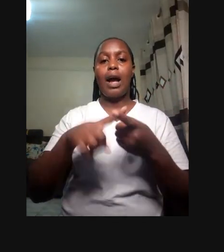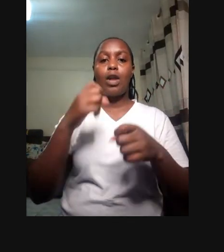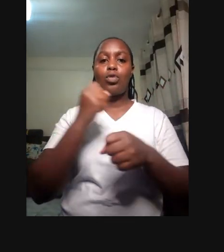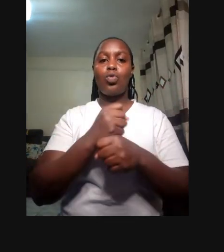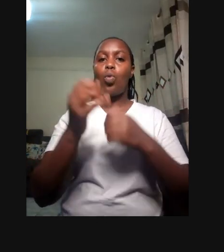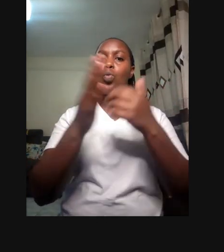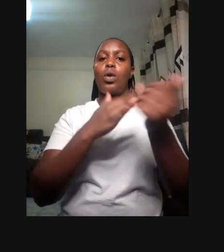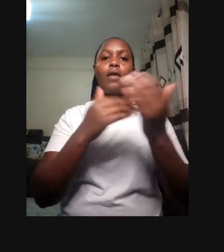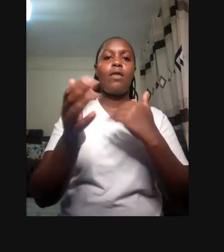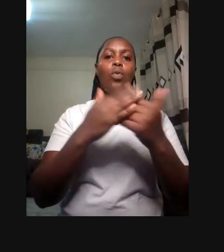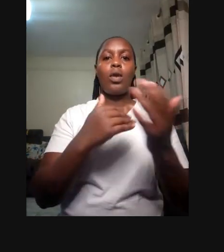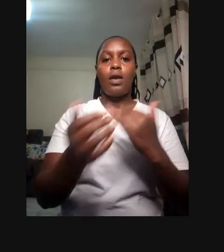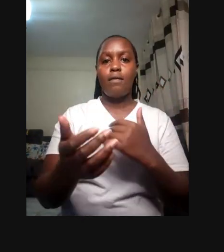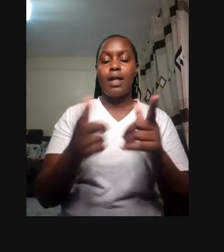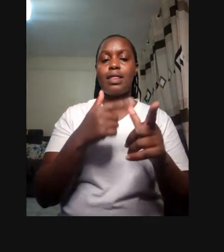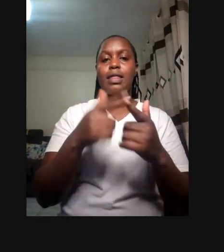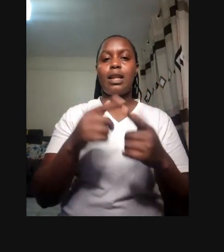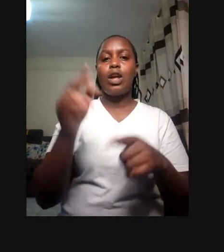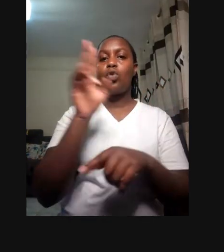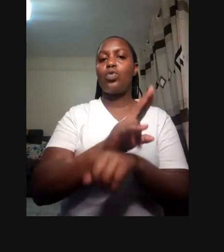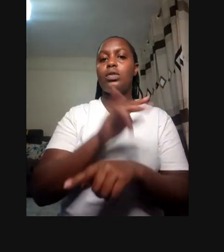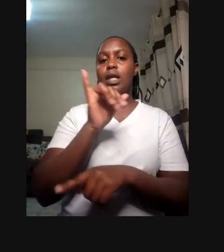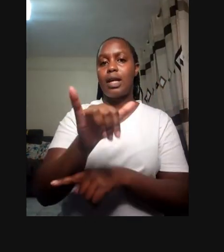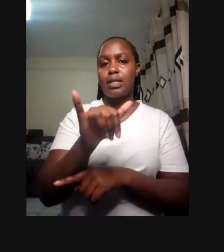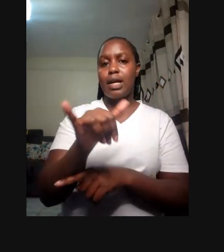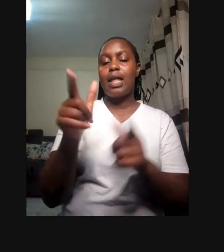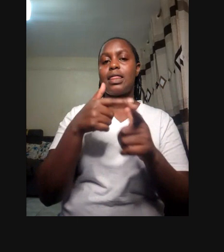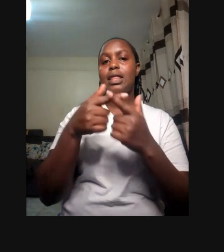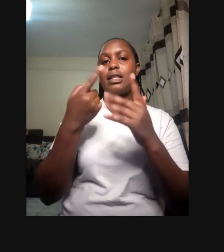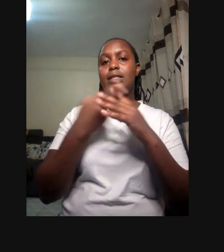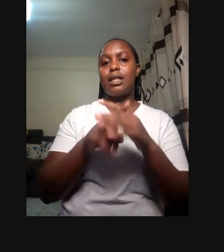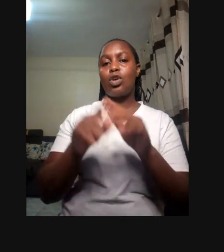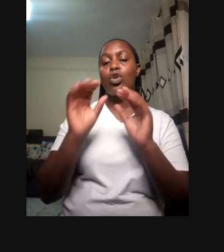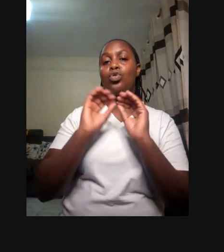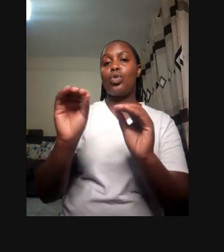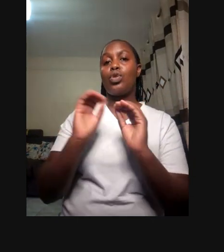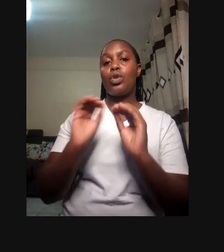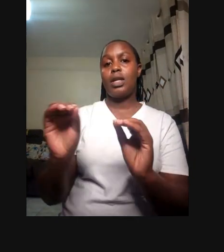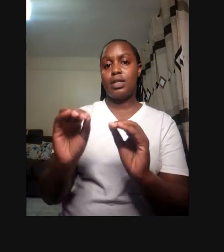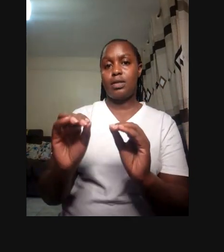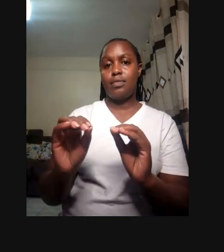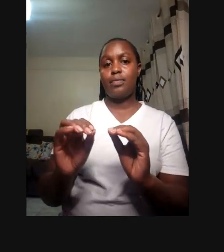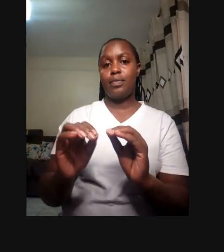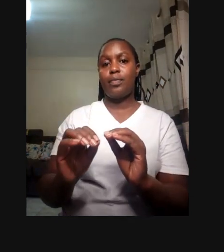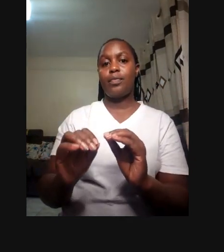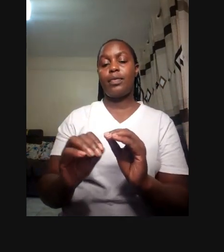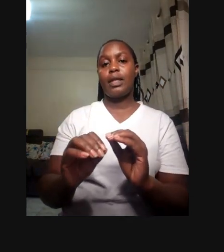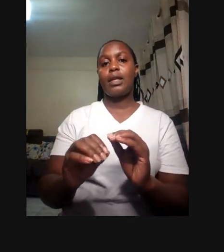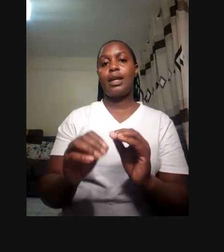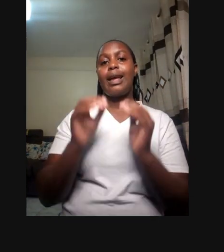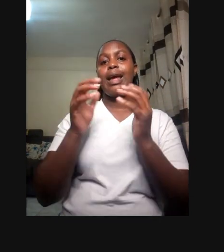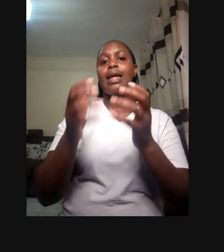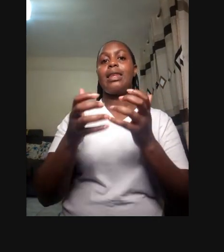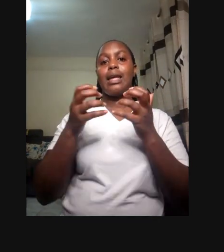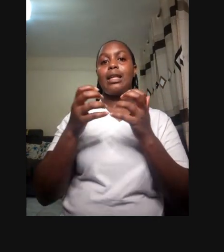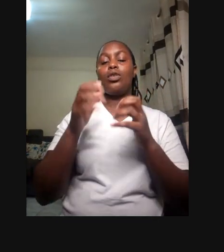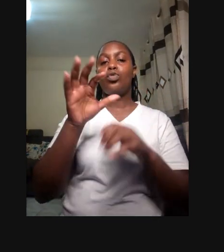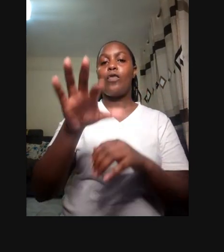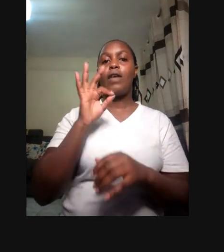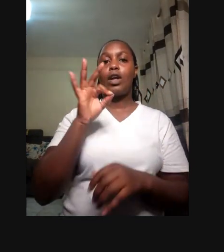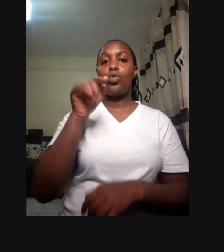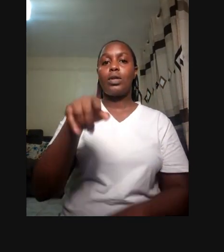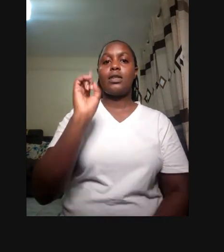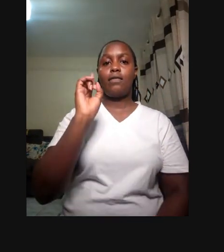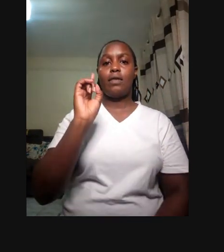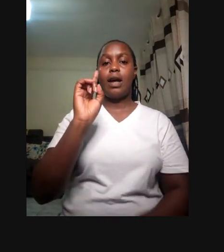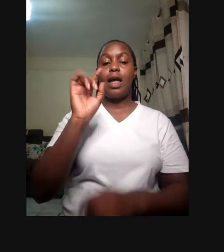So she just takes that narrative and then educates. So just find you basically. So that might work for